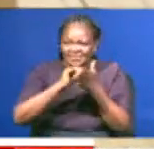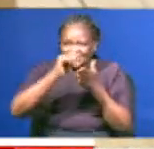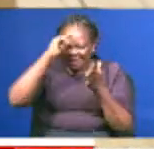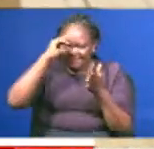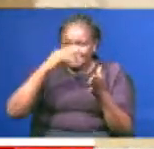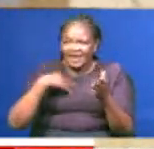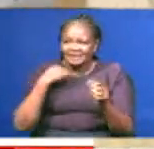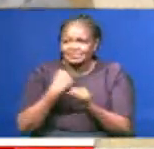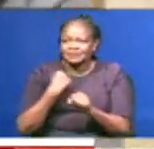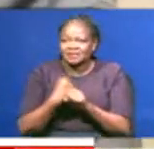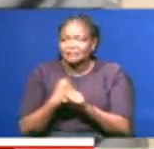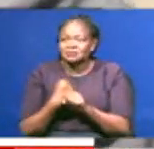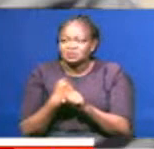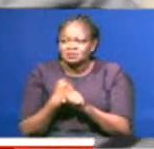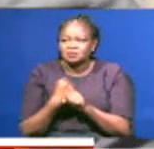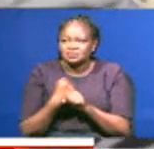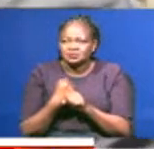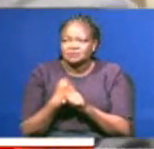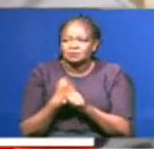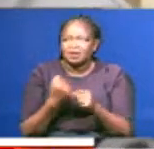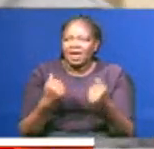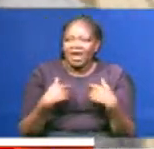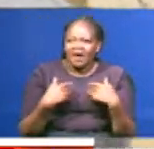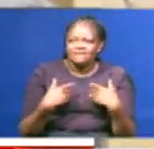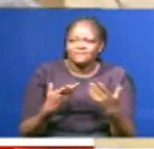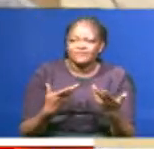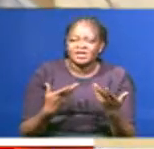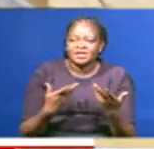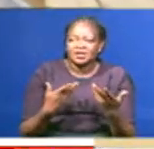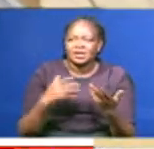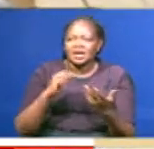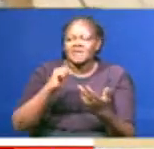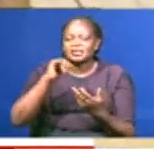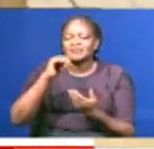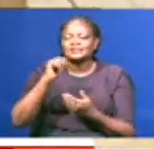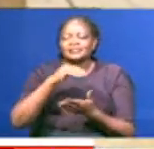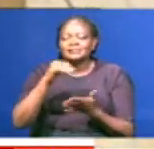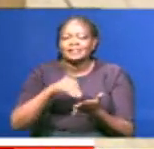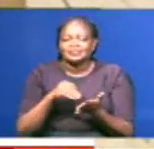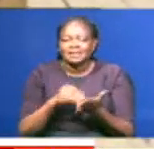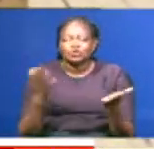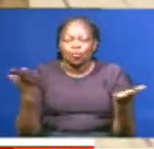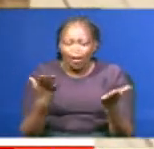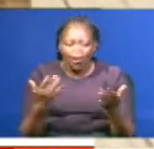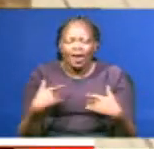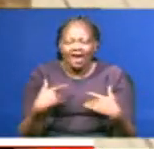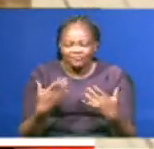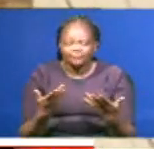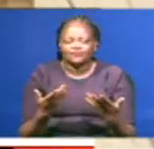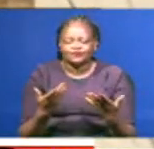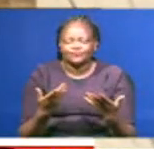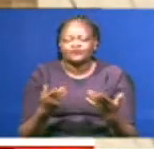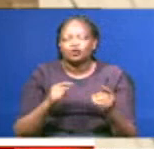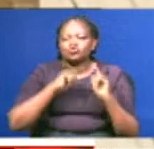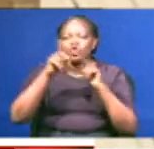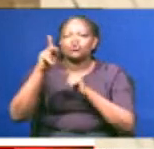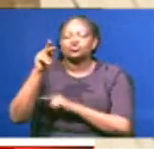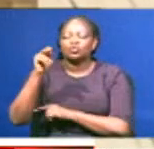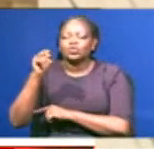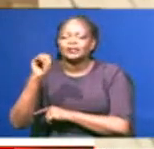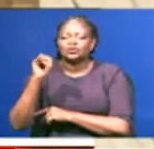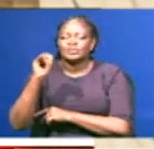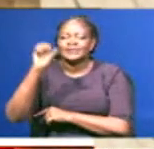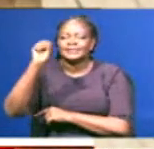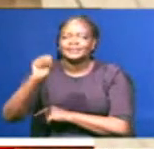do in having the Ajira centers, where we have gone to Kuresoi South and we